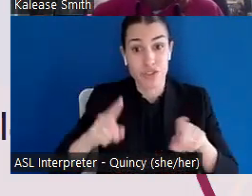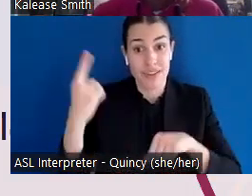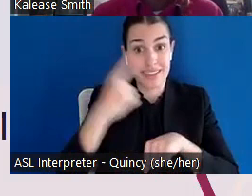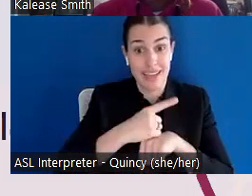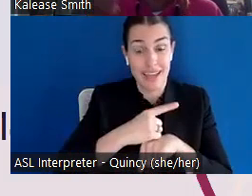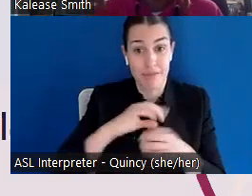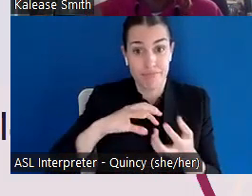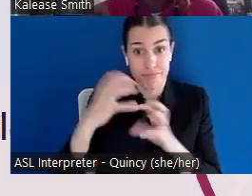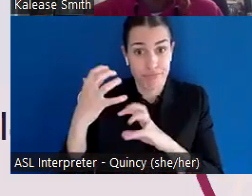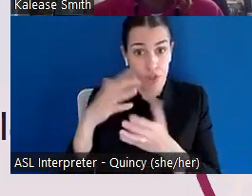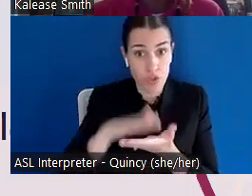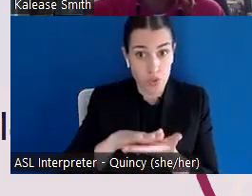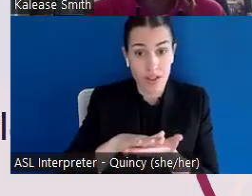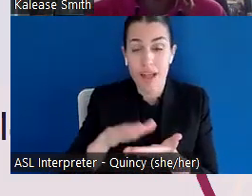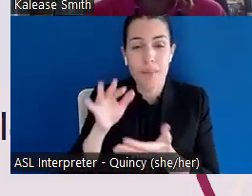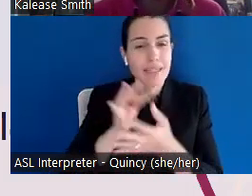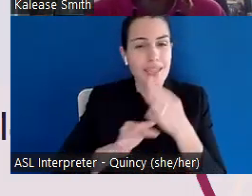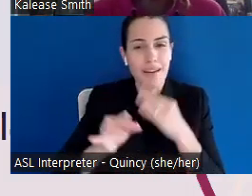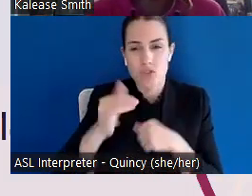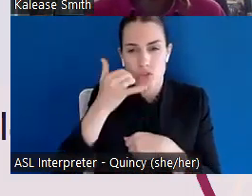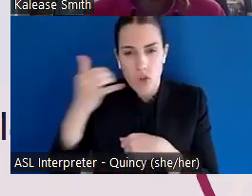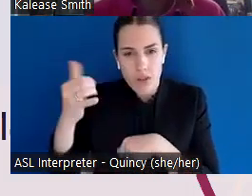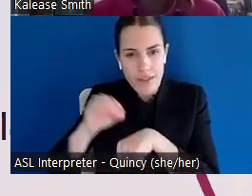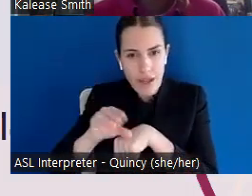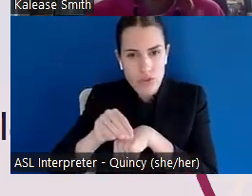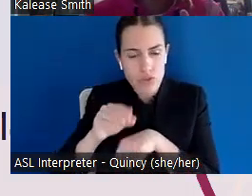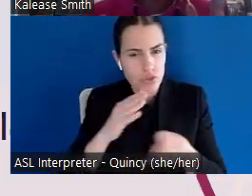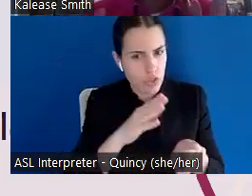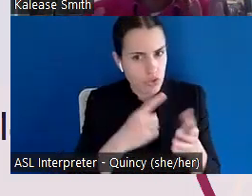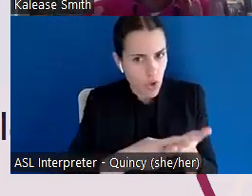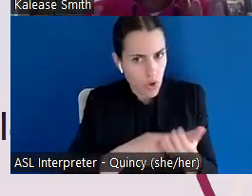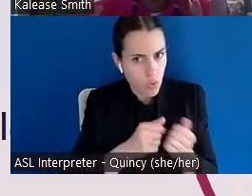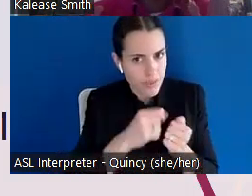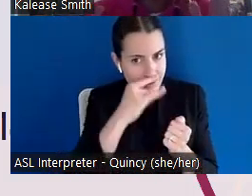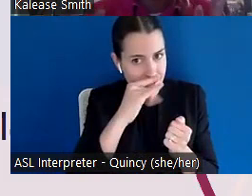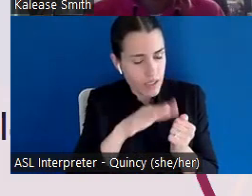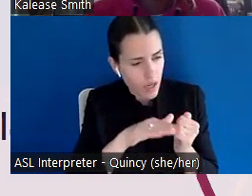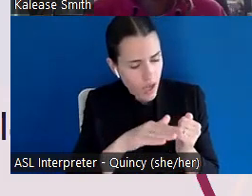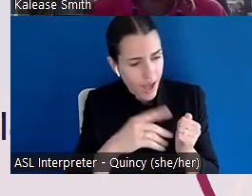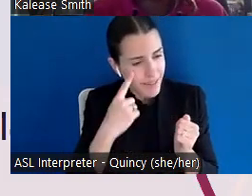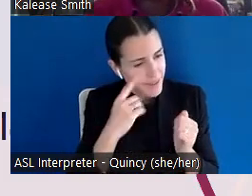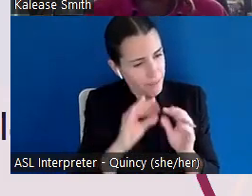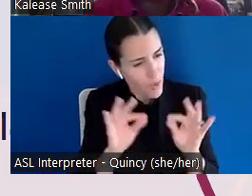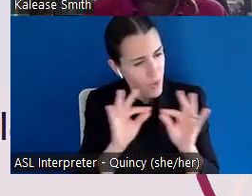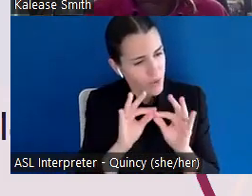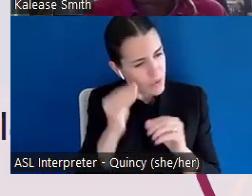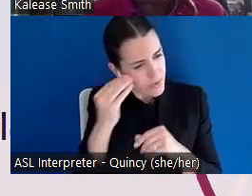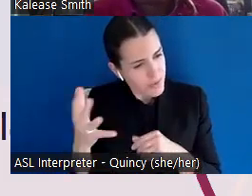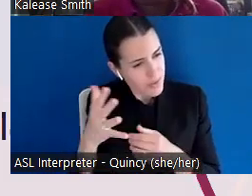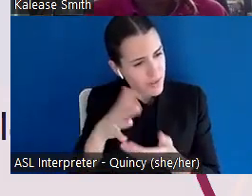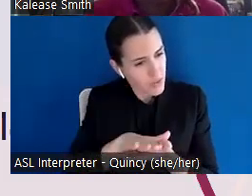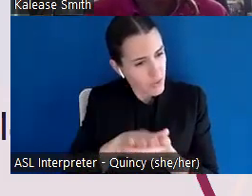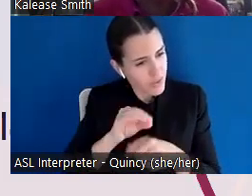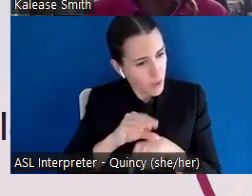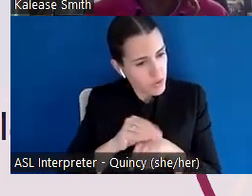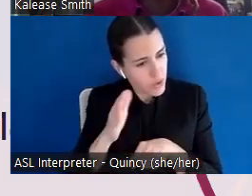And instead of the mom just calling the counselor, she sat down and talked to her kid and said, hey, I think it's a good idea if we let the counselor